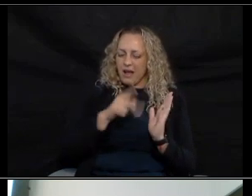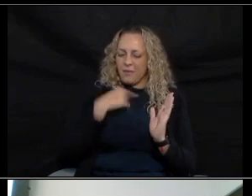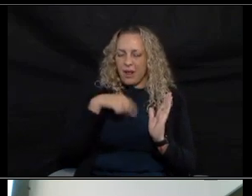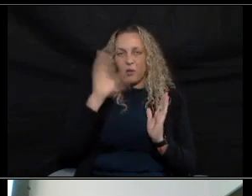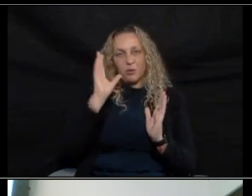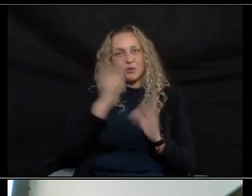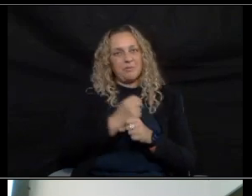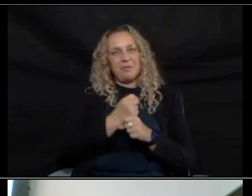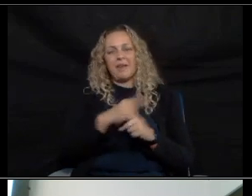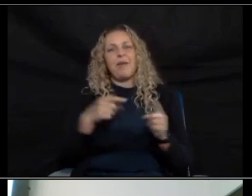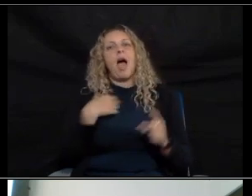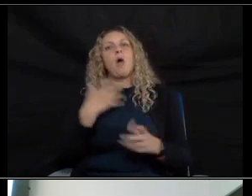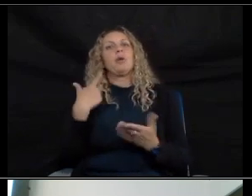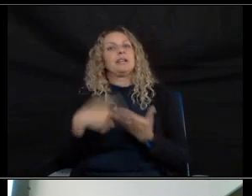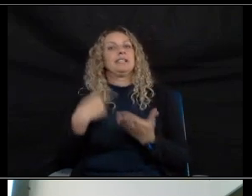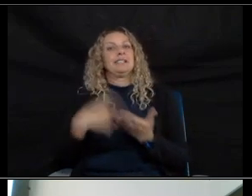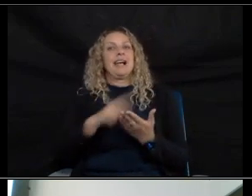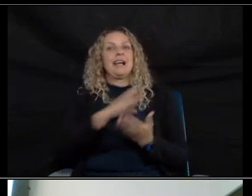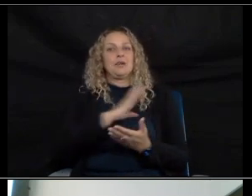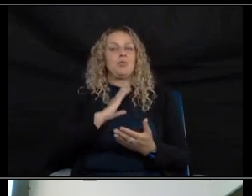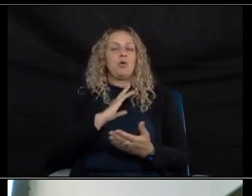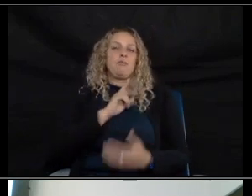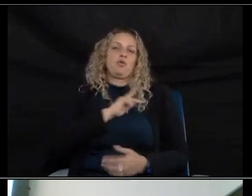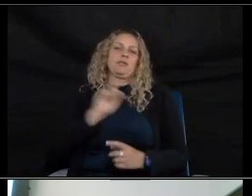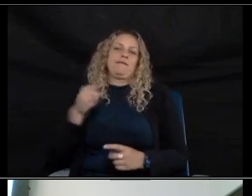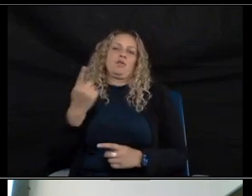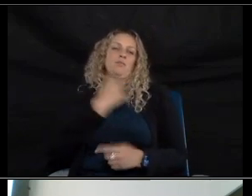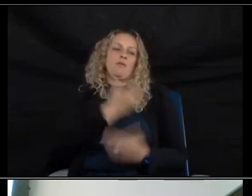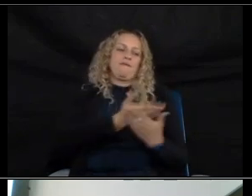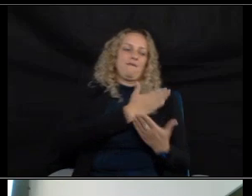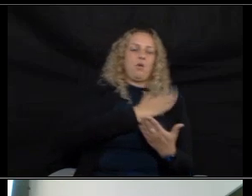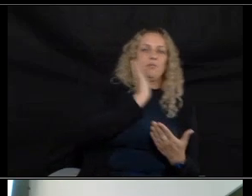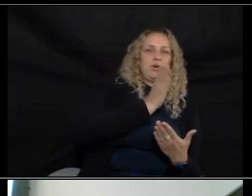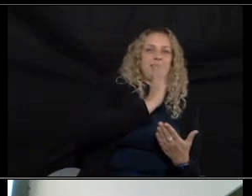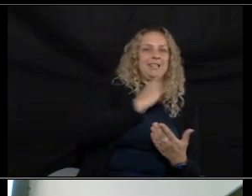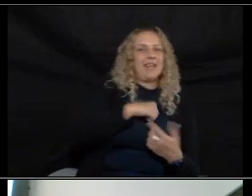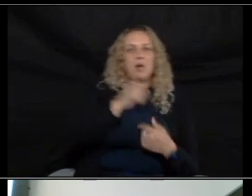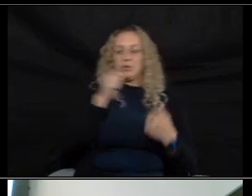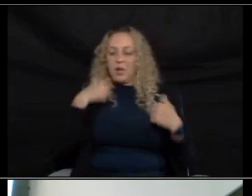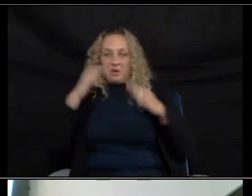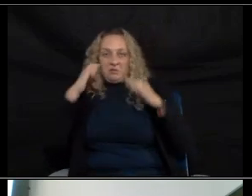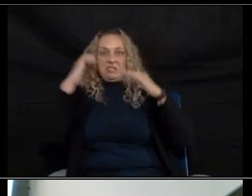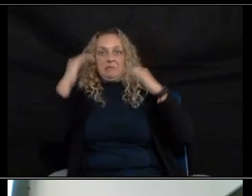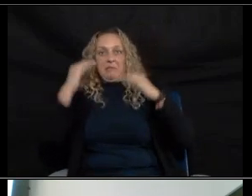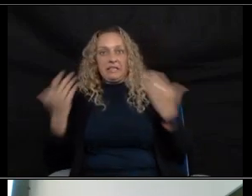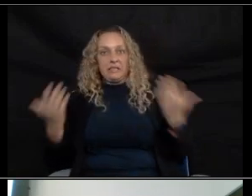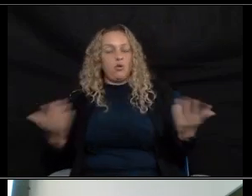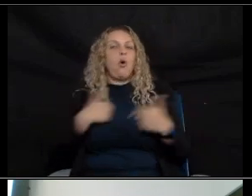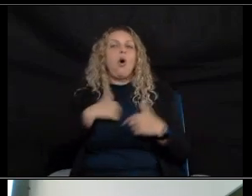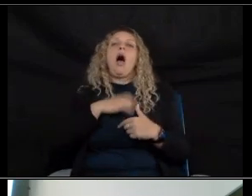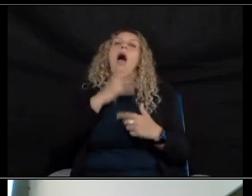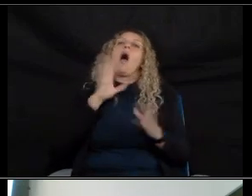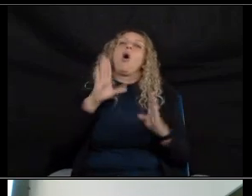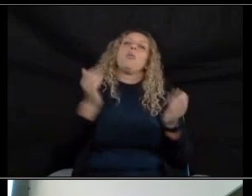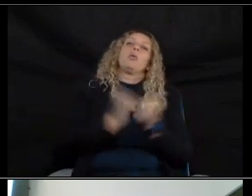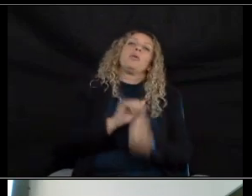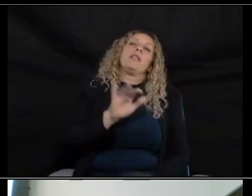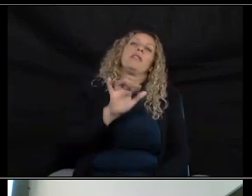been made, but I'd like to discuss it as a board personally first before the presentation, because that wasn't what I was expecting. So I'll open